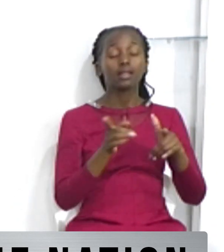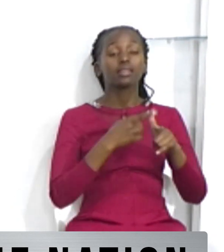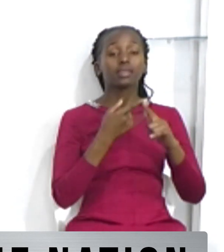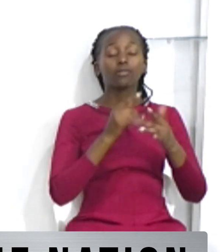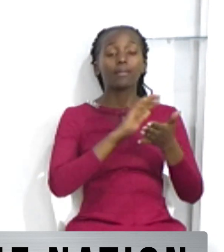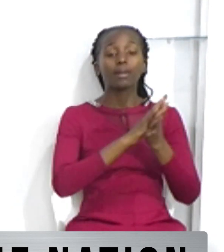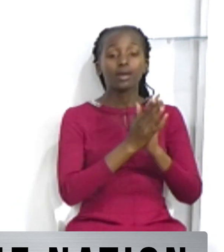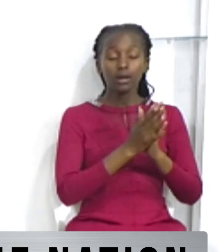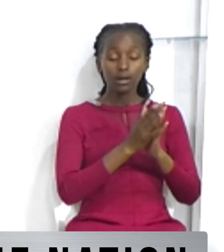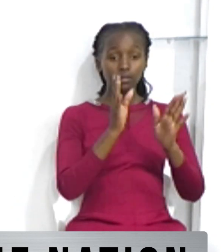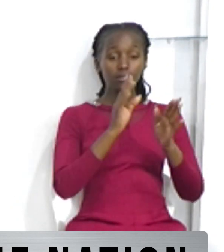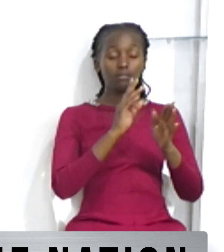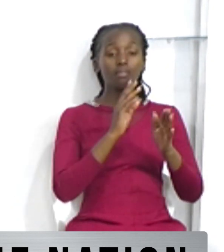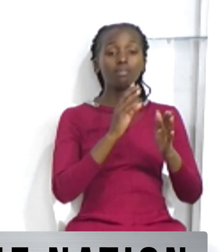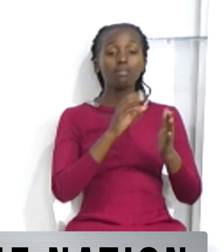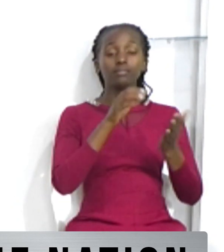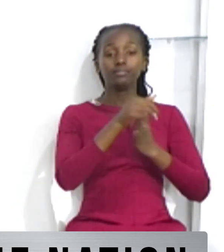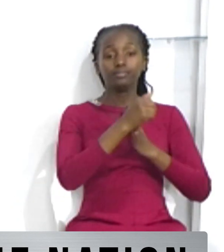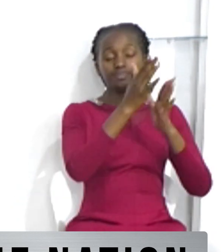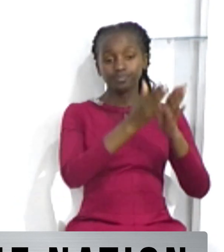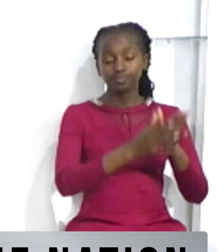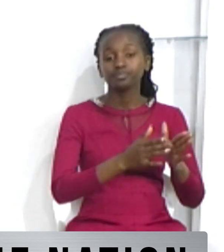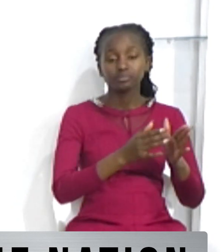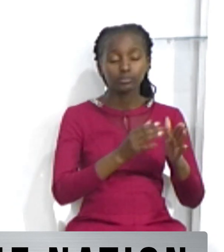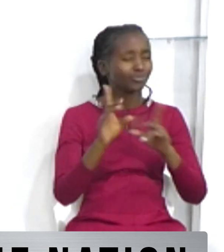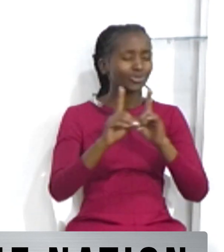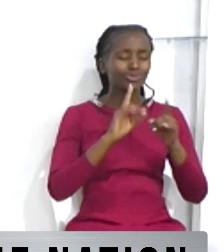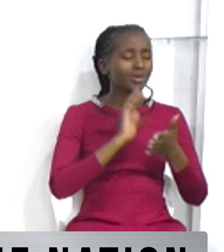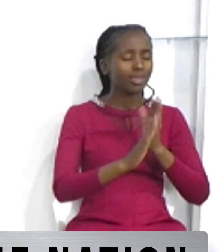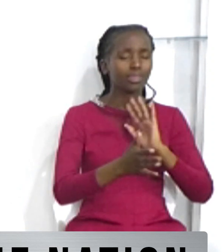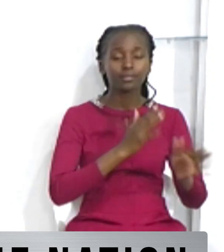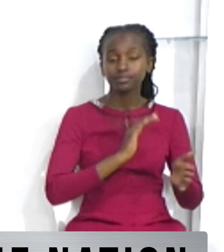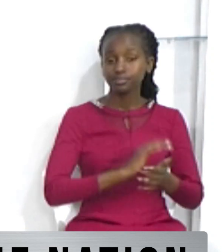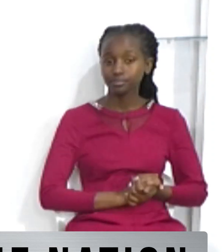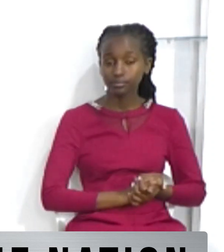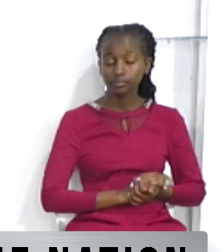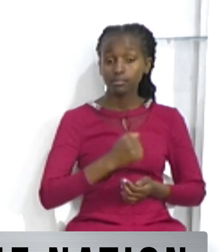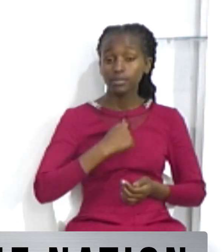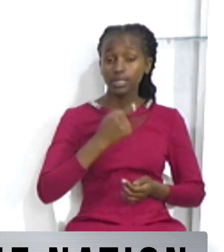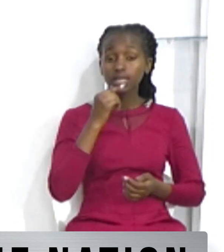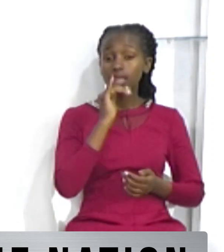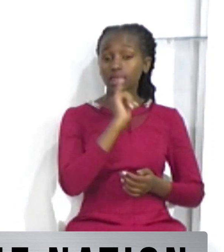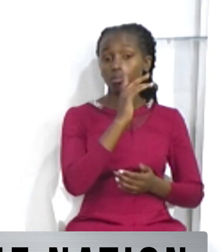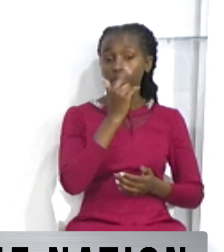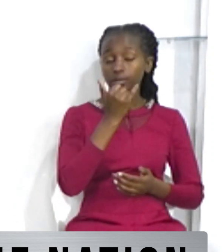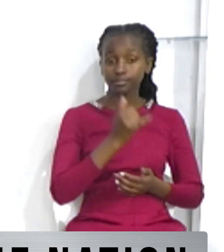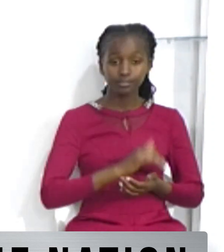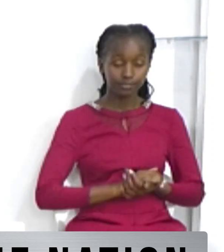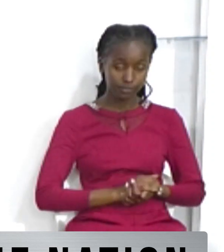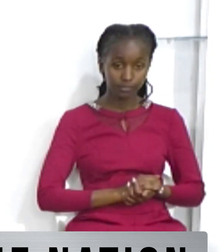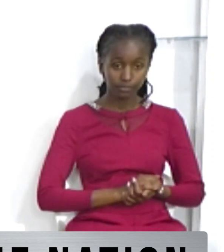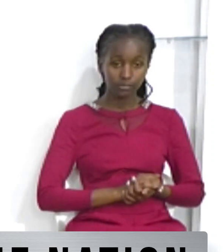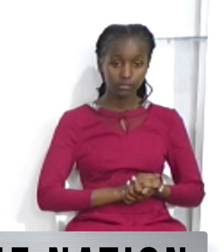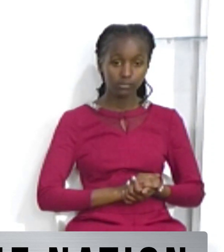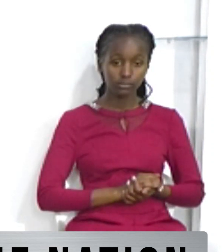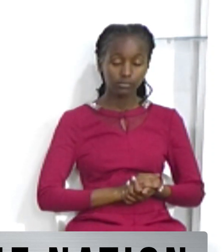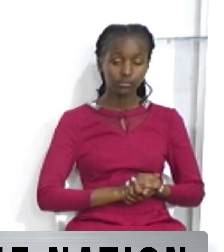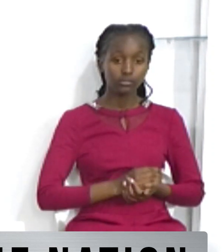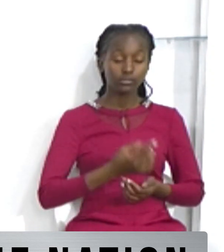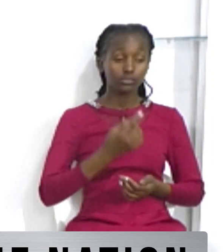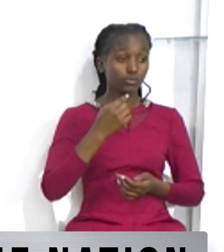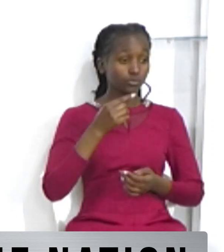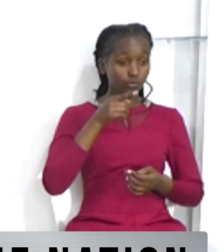position, they do nothing. Right. Yes, I say that because remember our